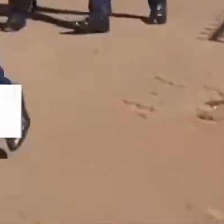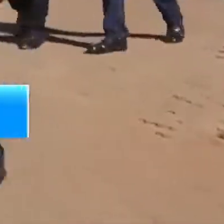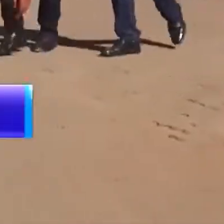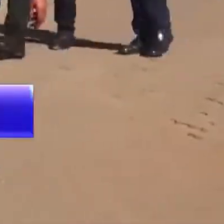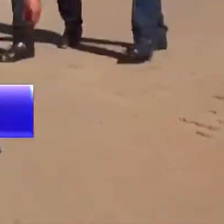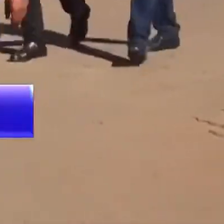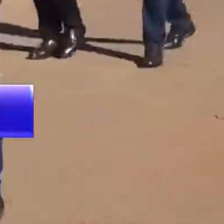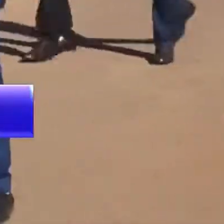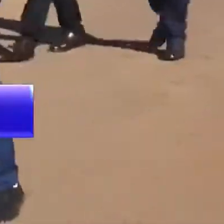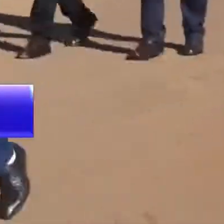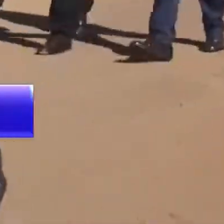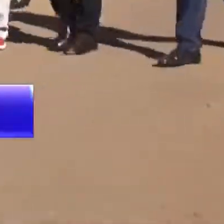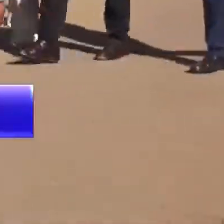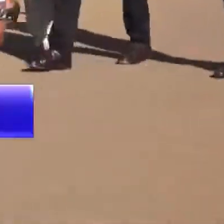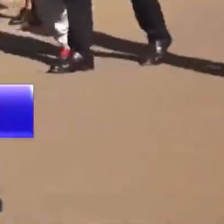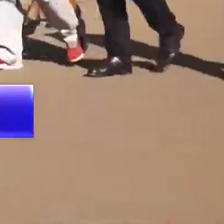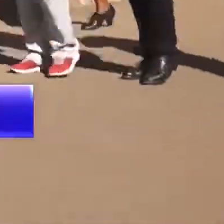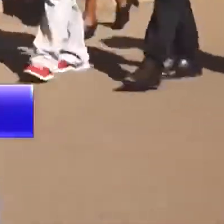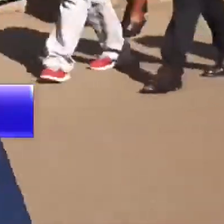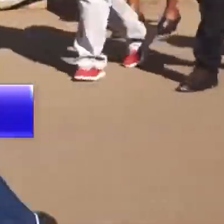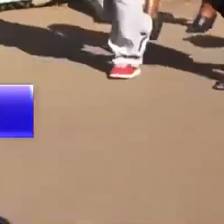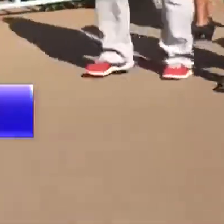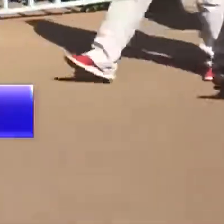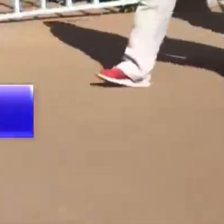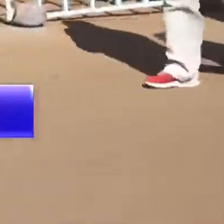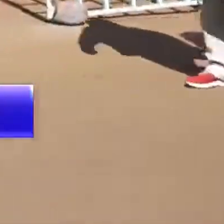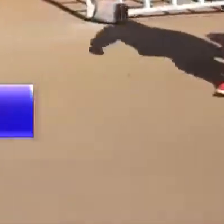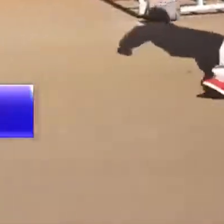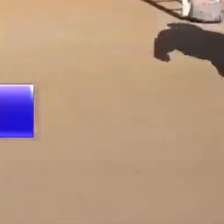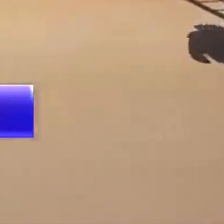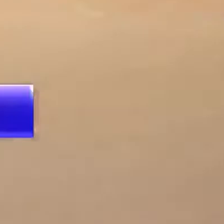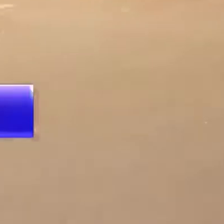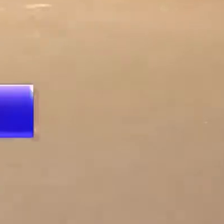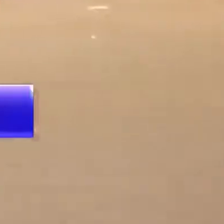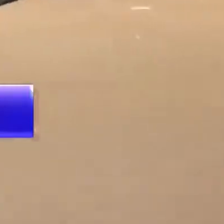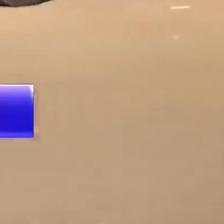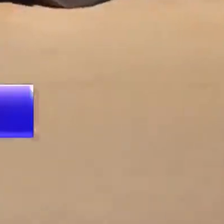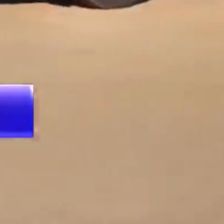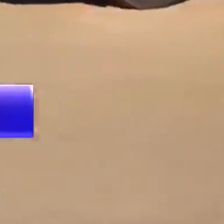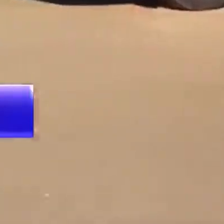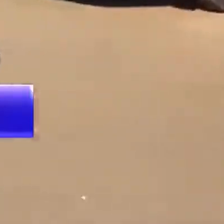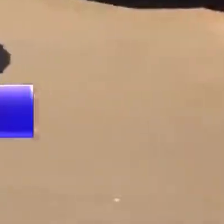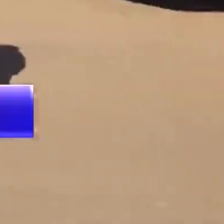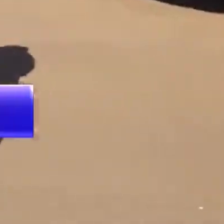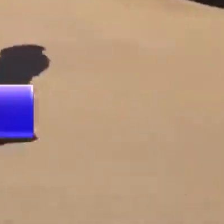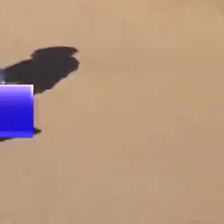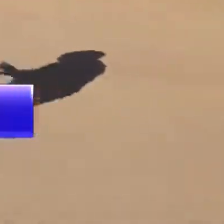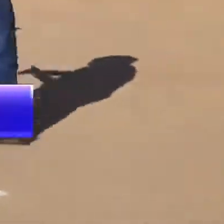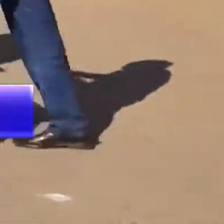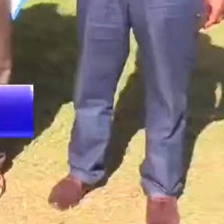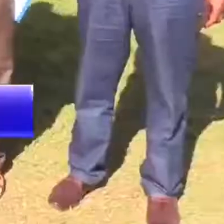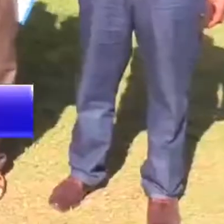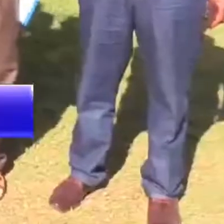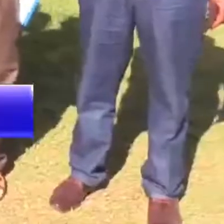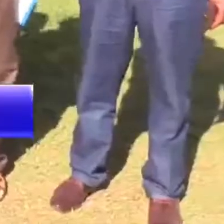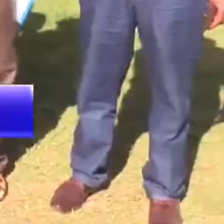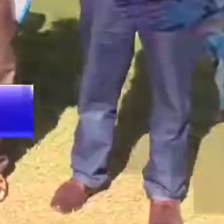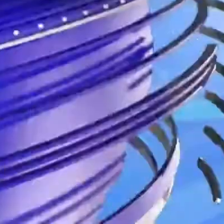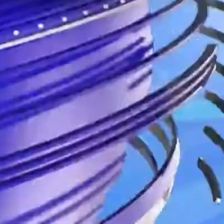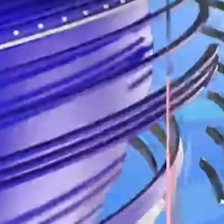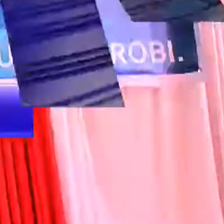MPs Dende Nyoro and Alice Wahome present themselves before the DCI for questioning over Muranga chaos as leaders